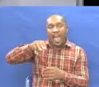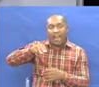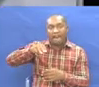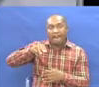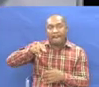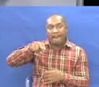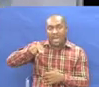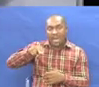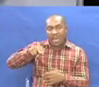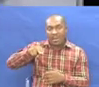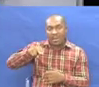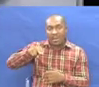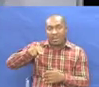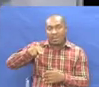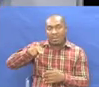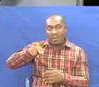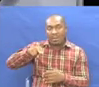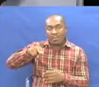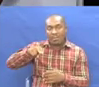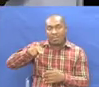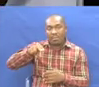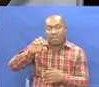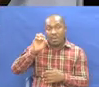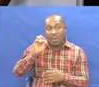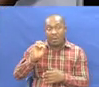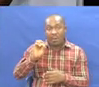formula is MnO